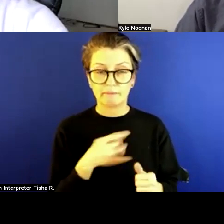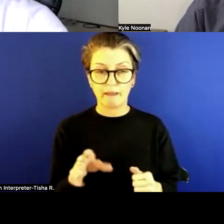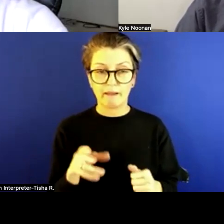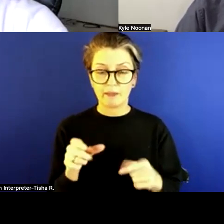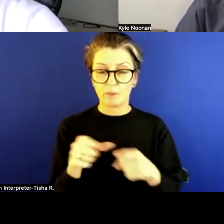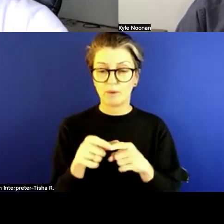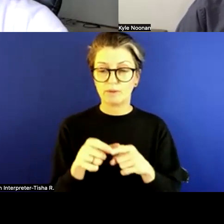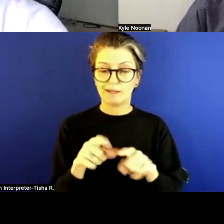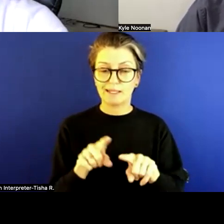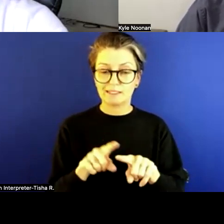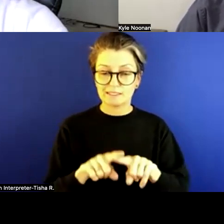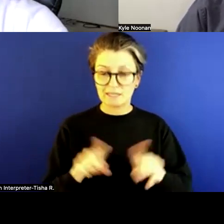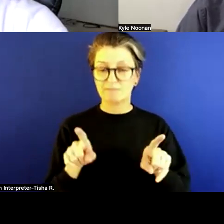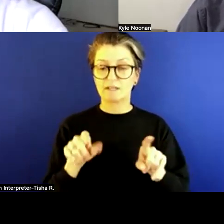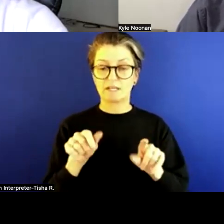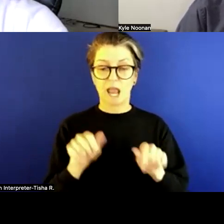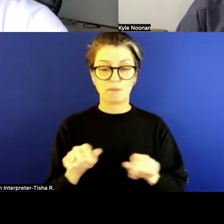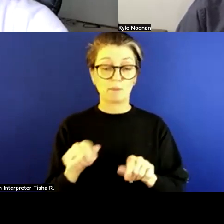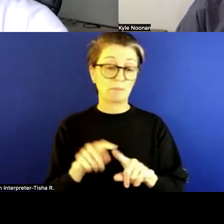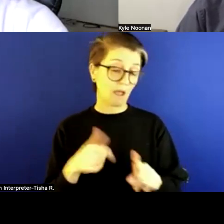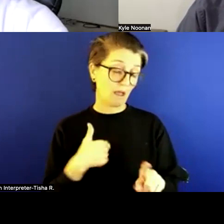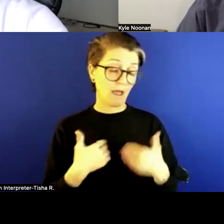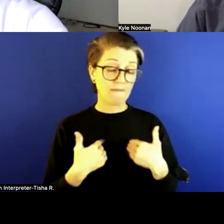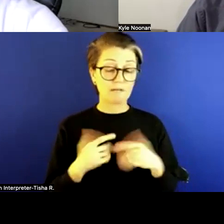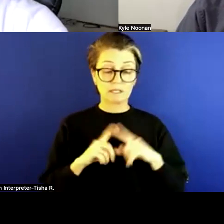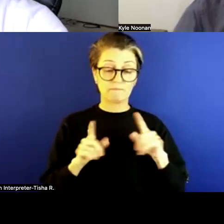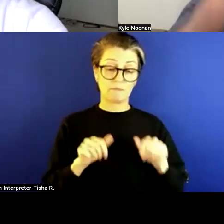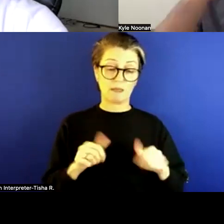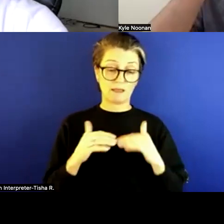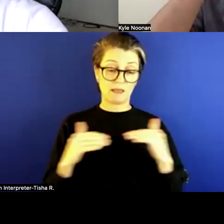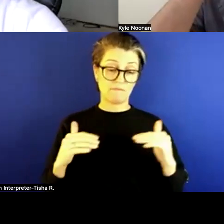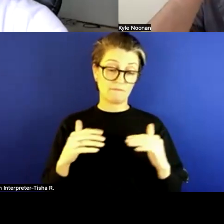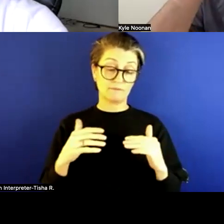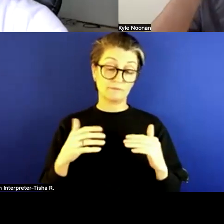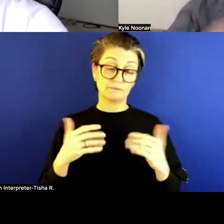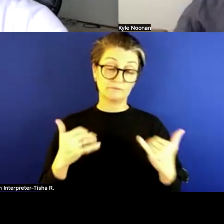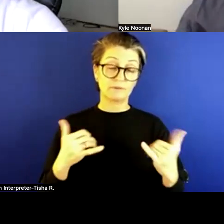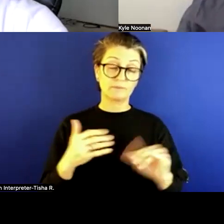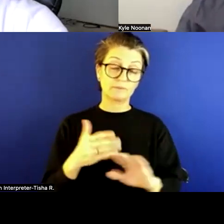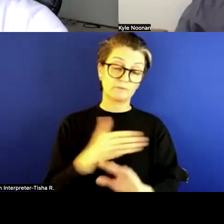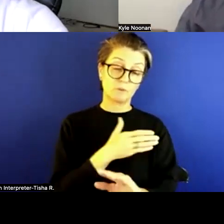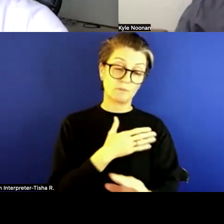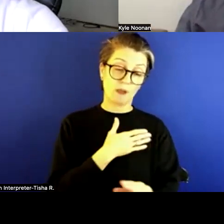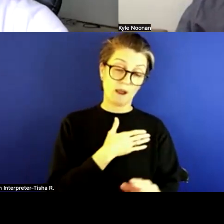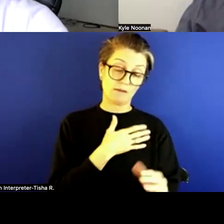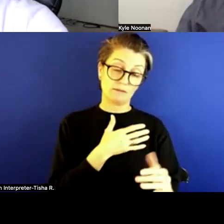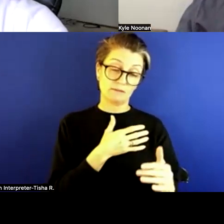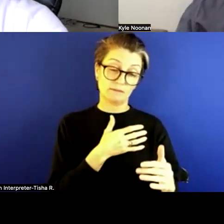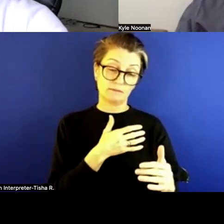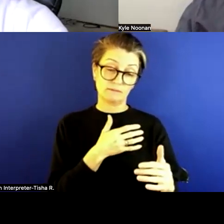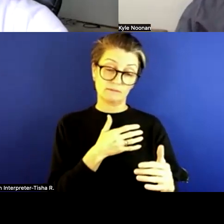but I'm definitely have a different ability level than I did prior to my combat injuries. So